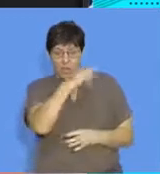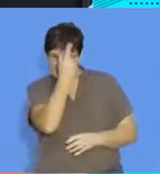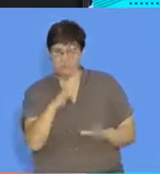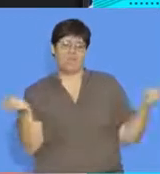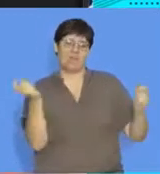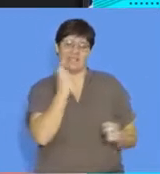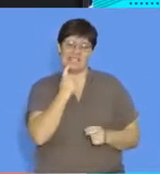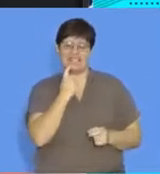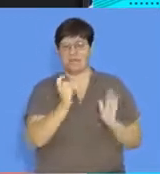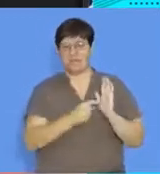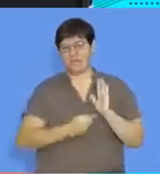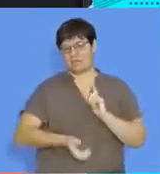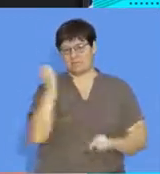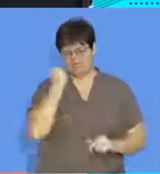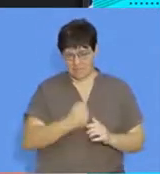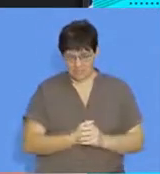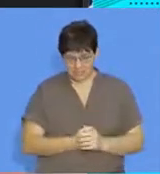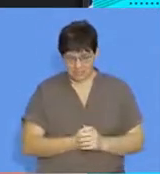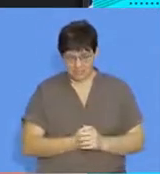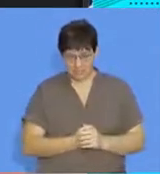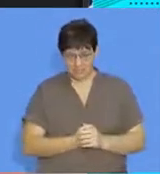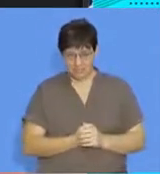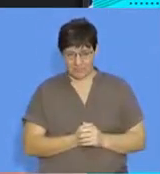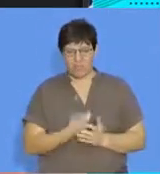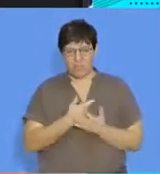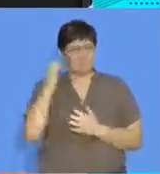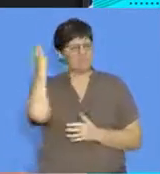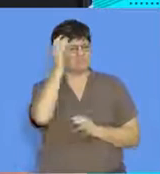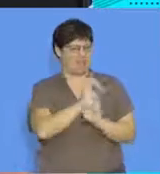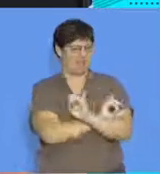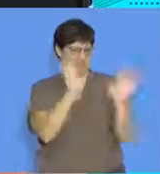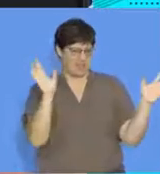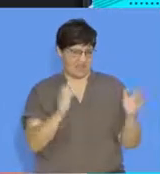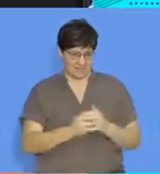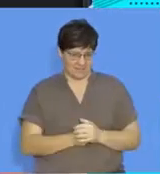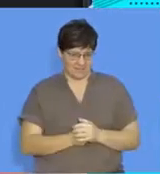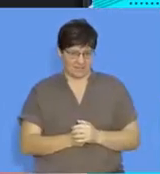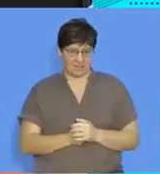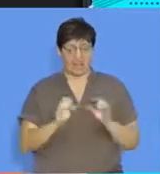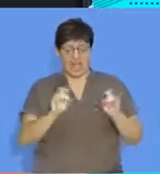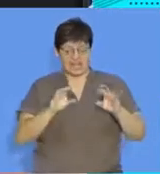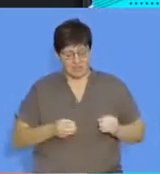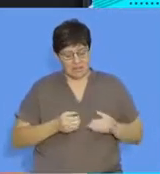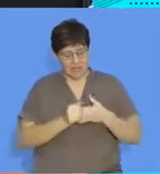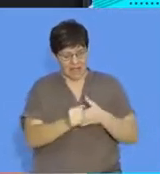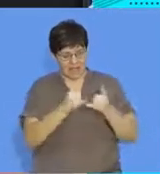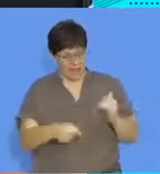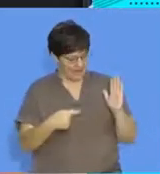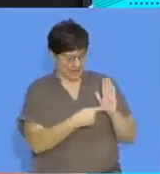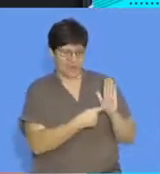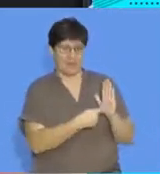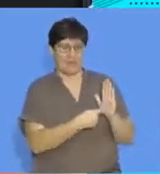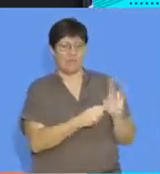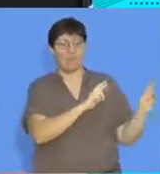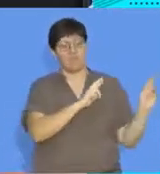of questions that we need to familiarize ourselves. It's all or nothing. The examination guideline becomes